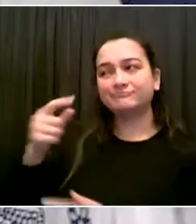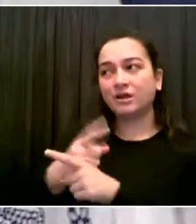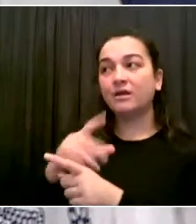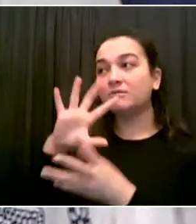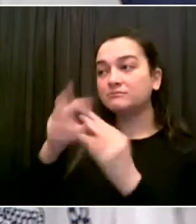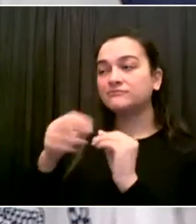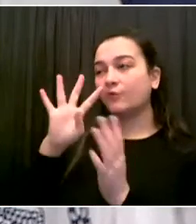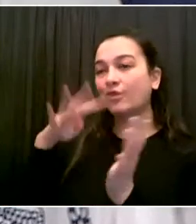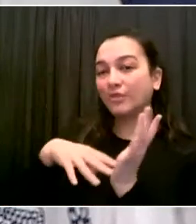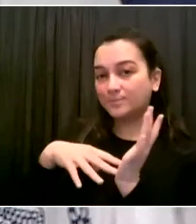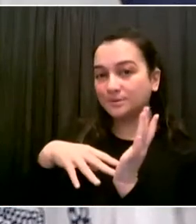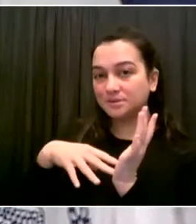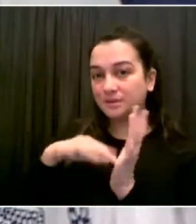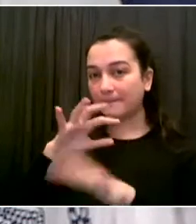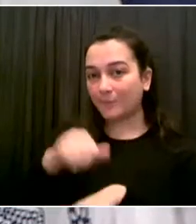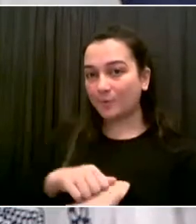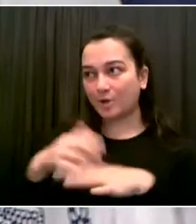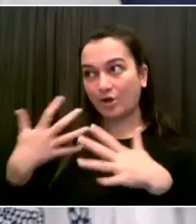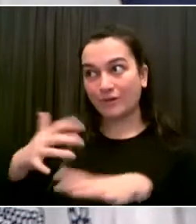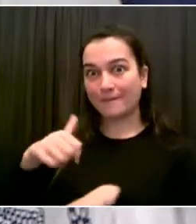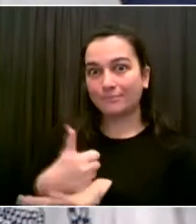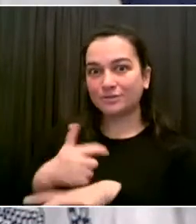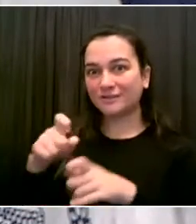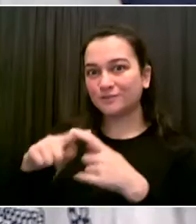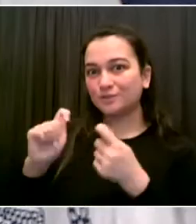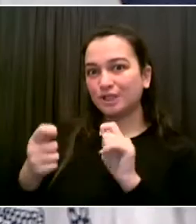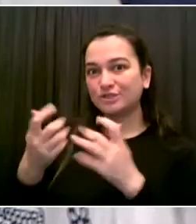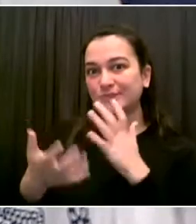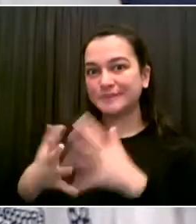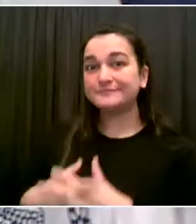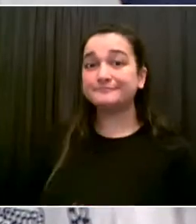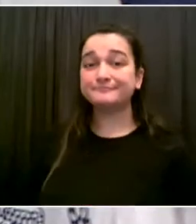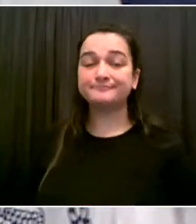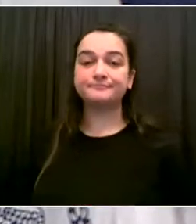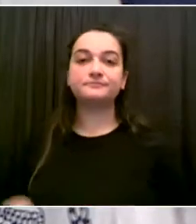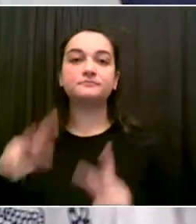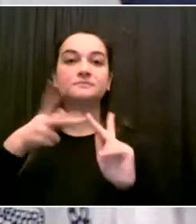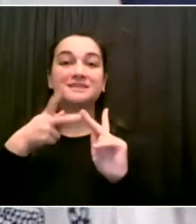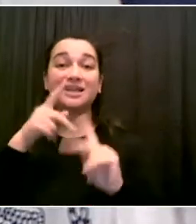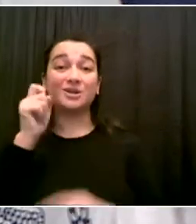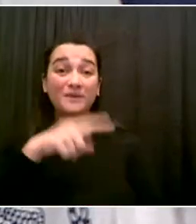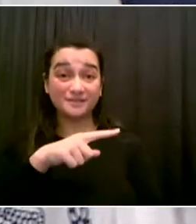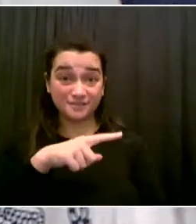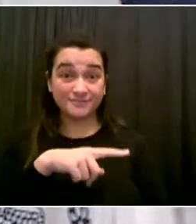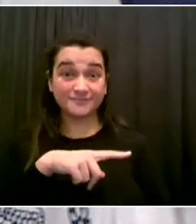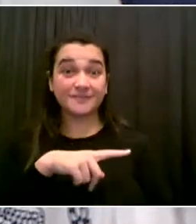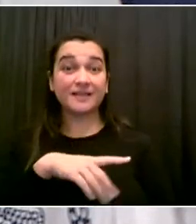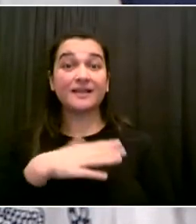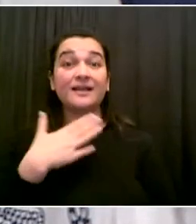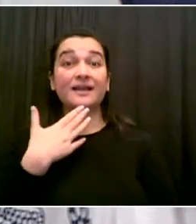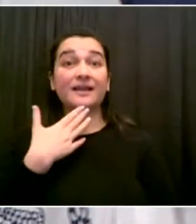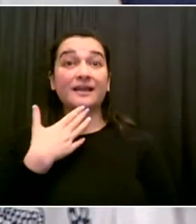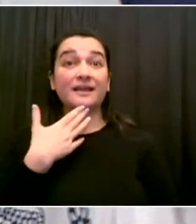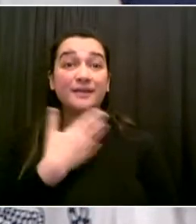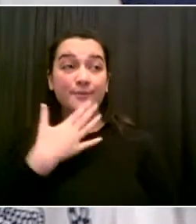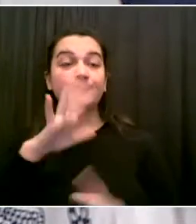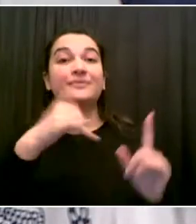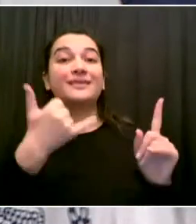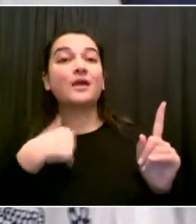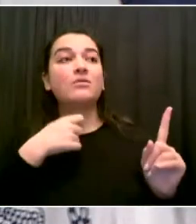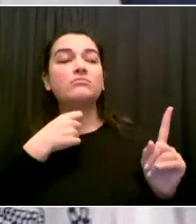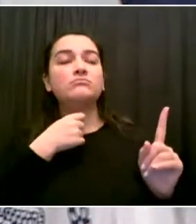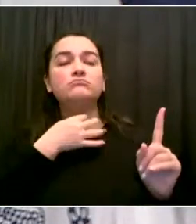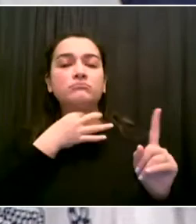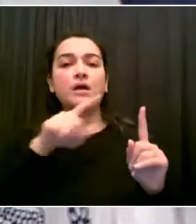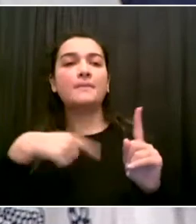Thank you. And about the Summer Rising program, how is the city going to pay for this, and how's staffing going to work, given